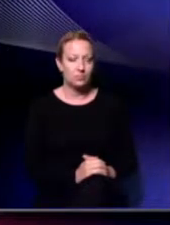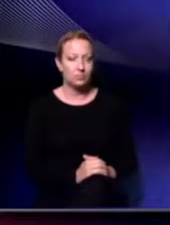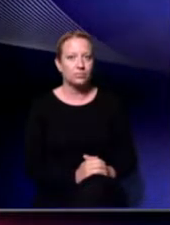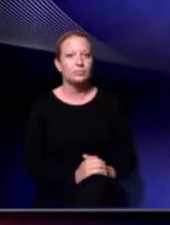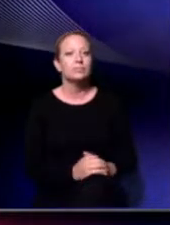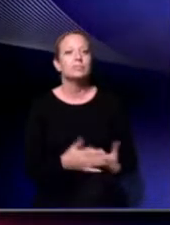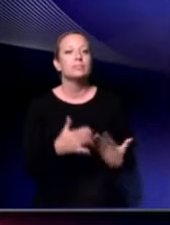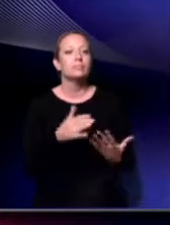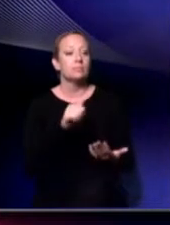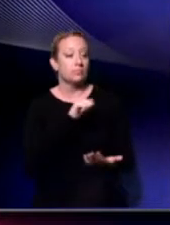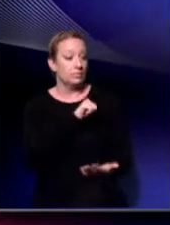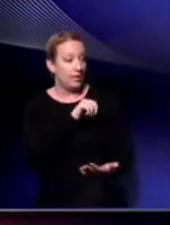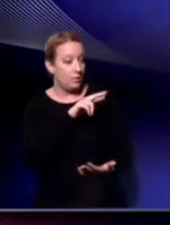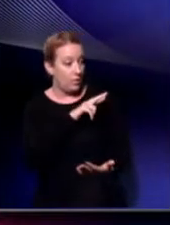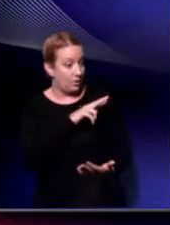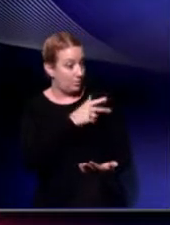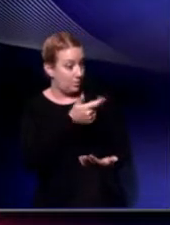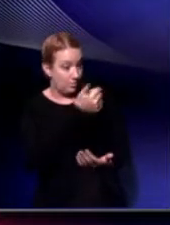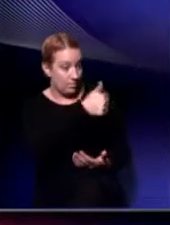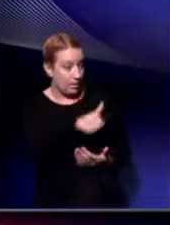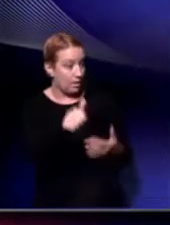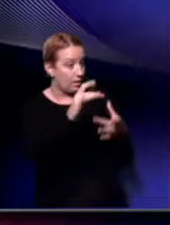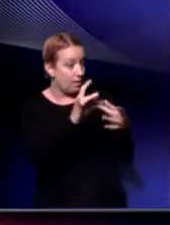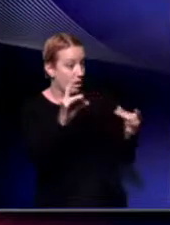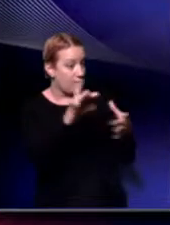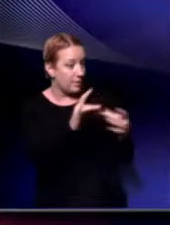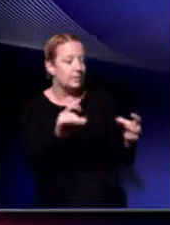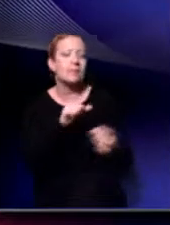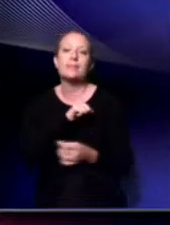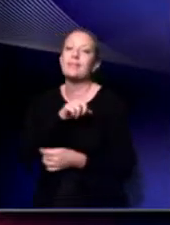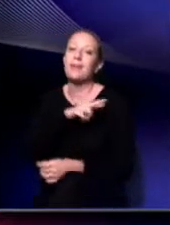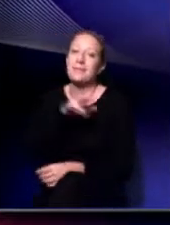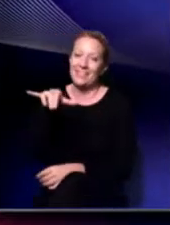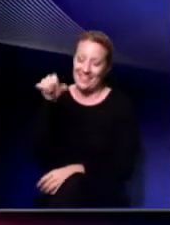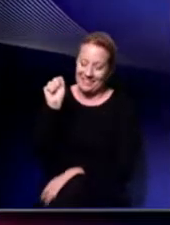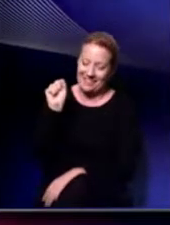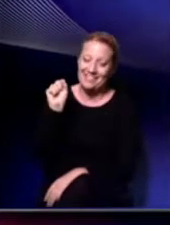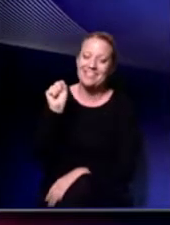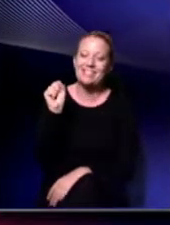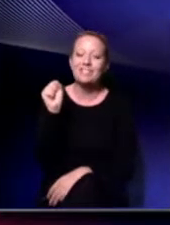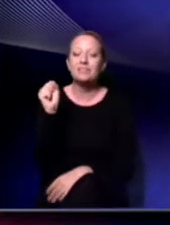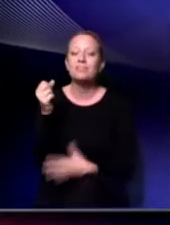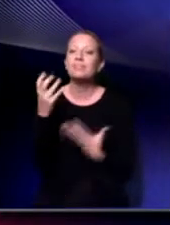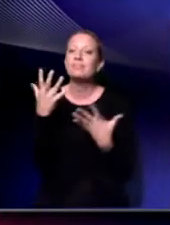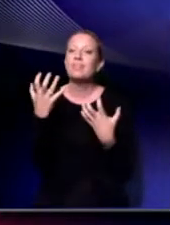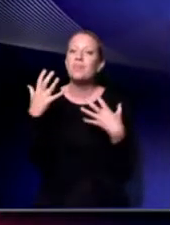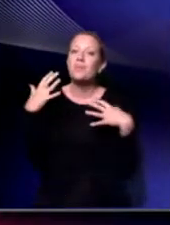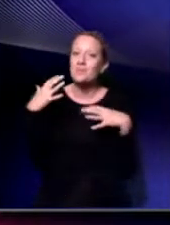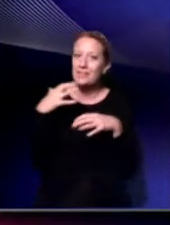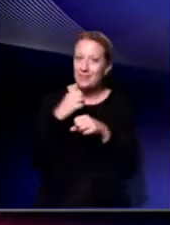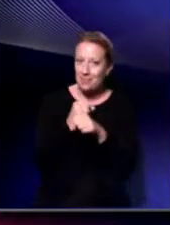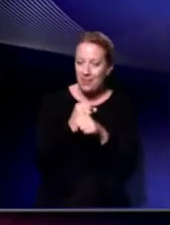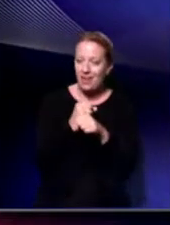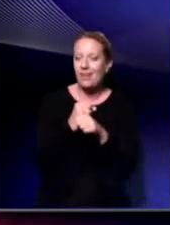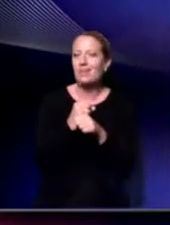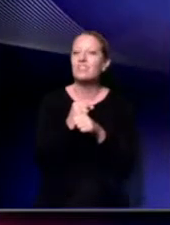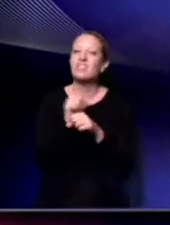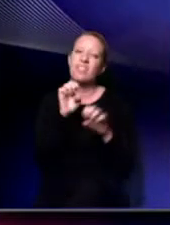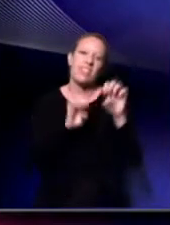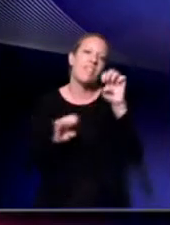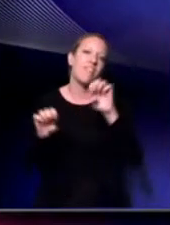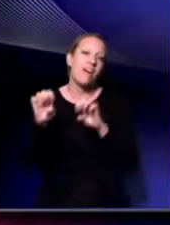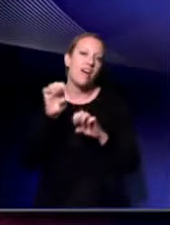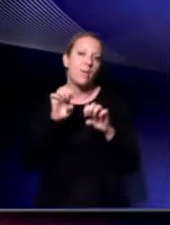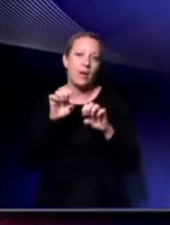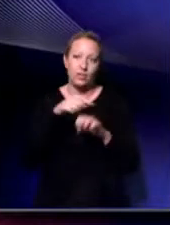Superintendent Reichman, do you have any comments or? Yes, I just want to summarize the evaluation